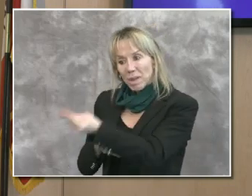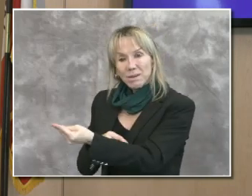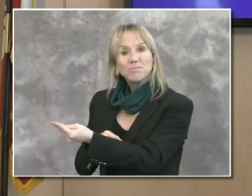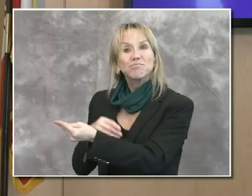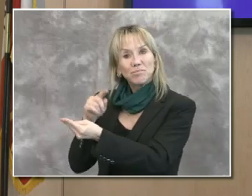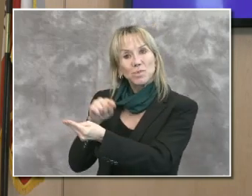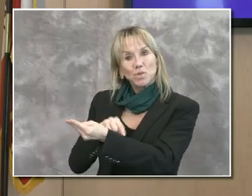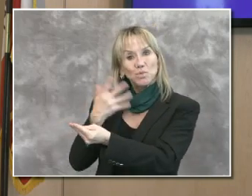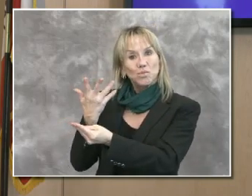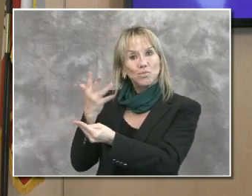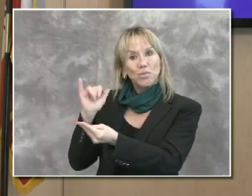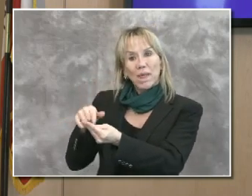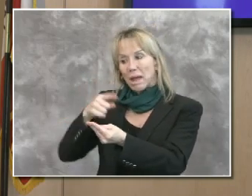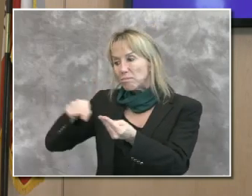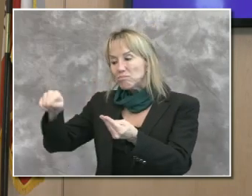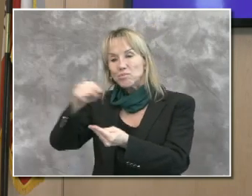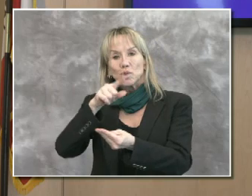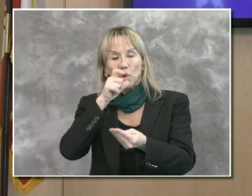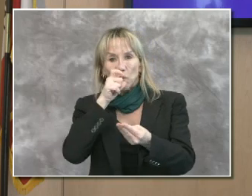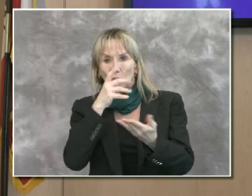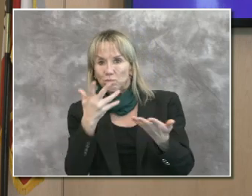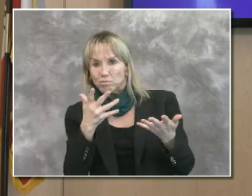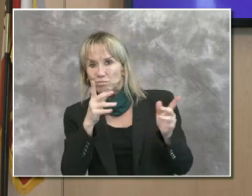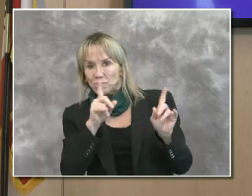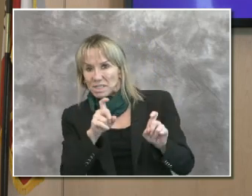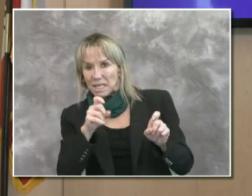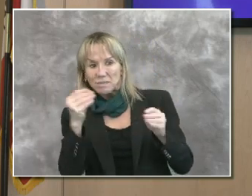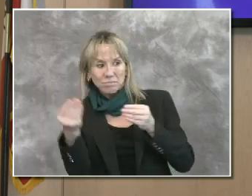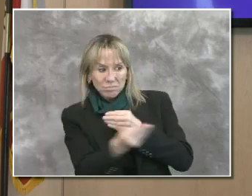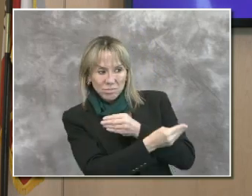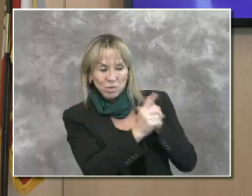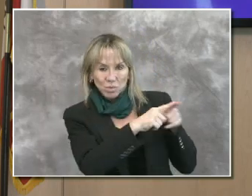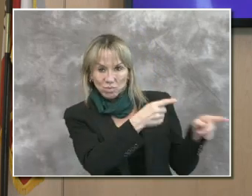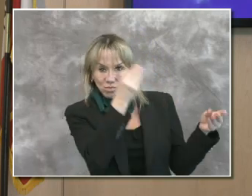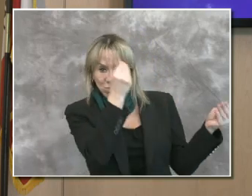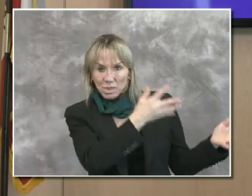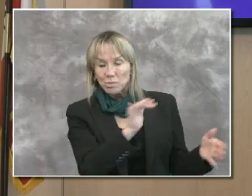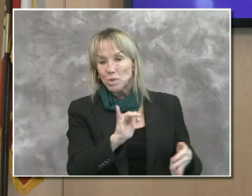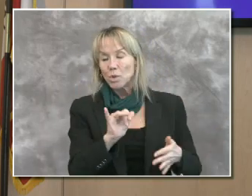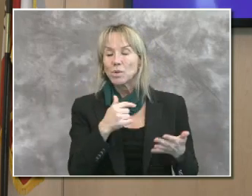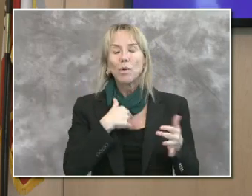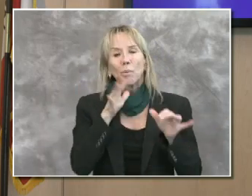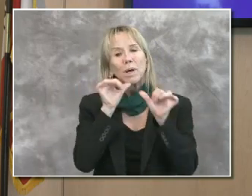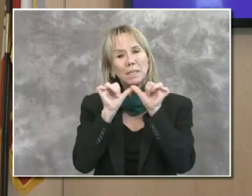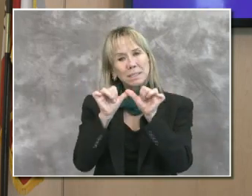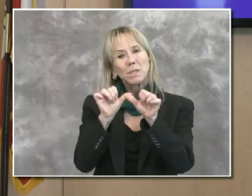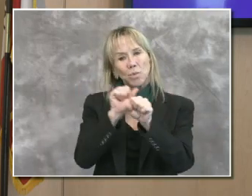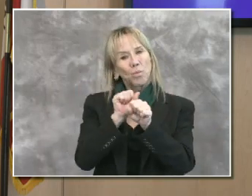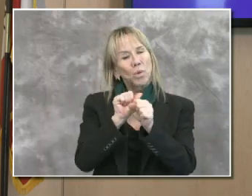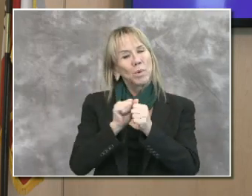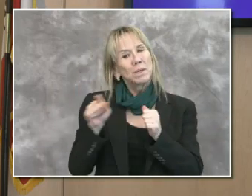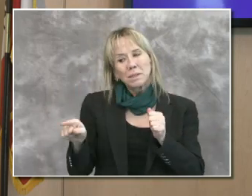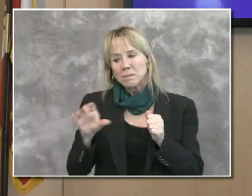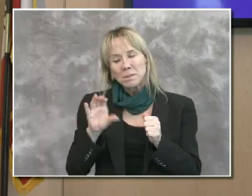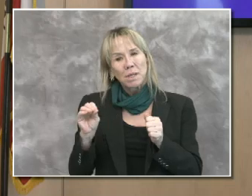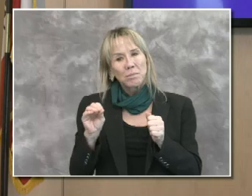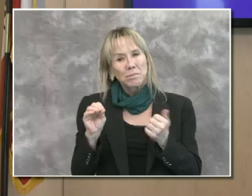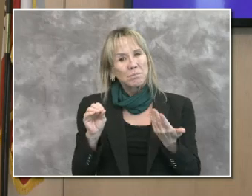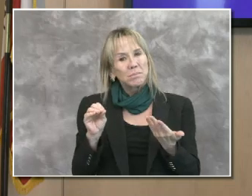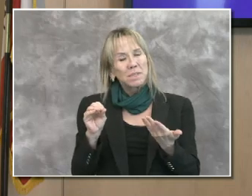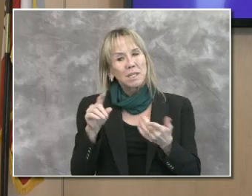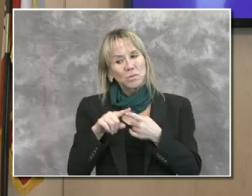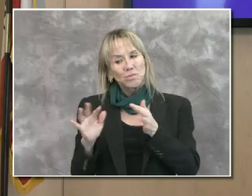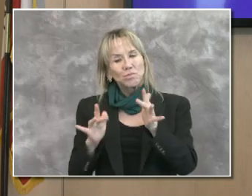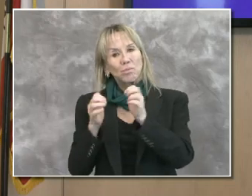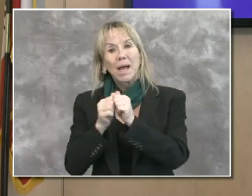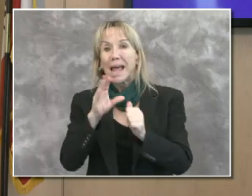messaged to the individuals who are being tested. So again, we will continue to work with this particular company and any other company that wishes to